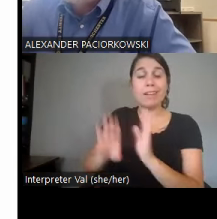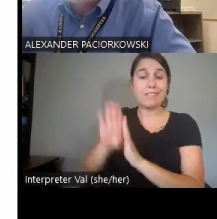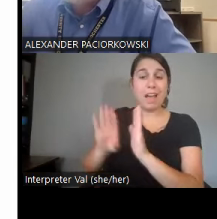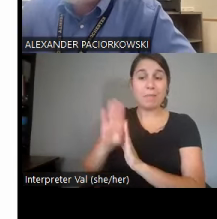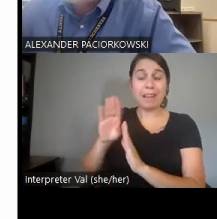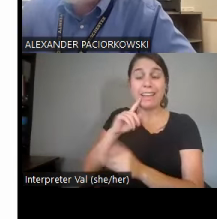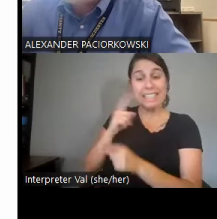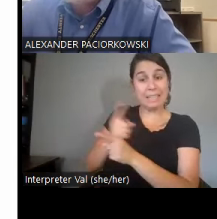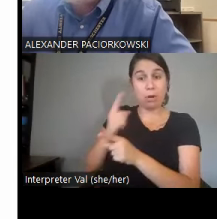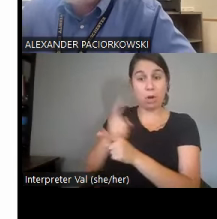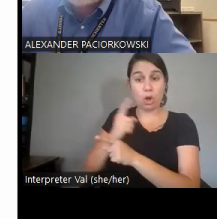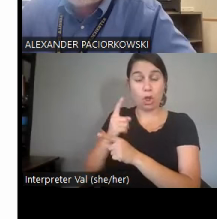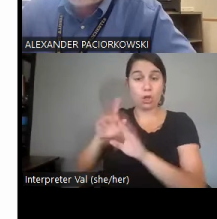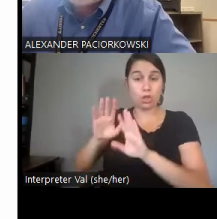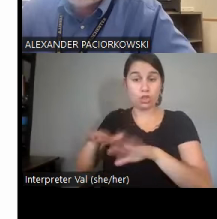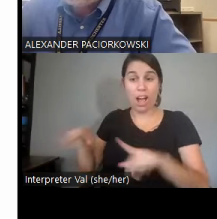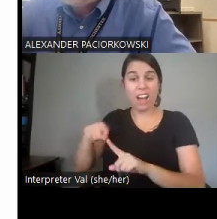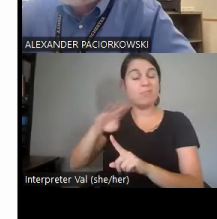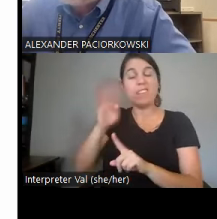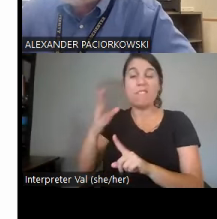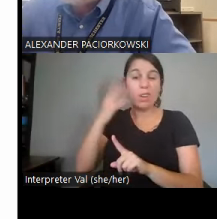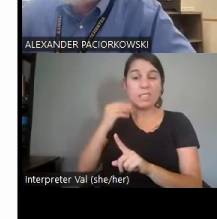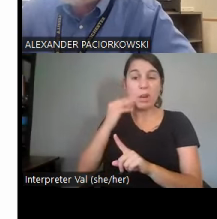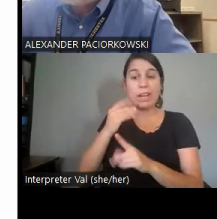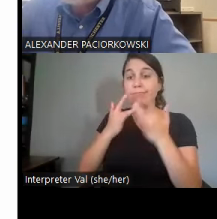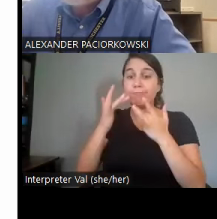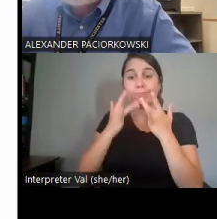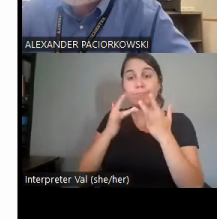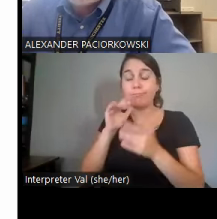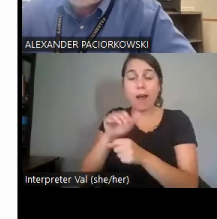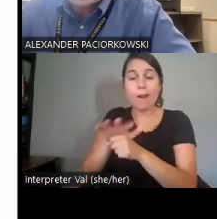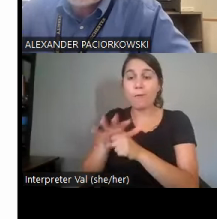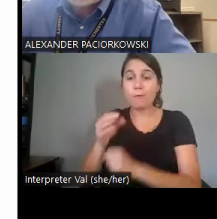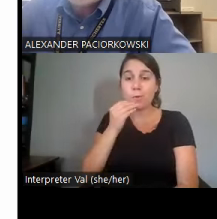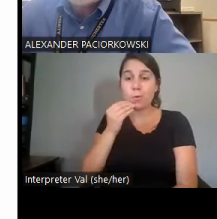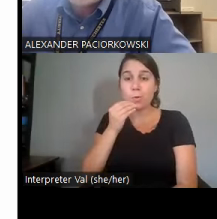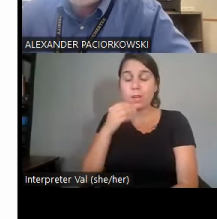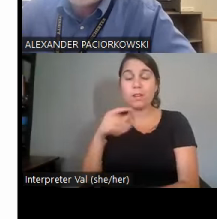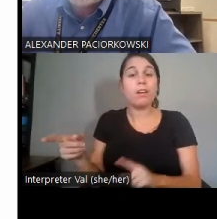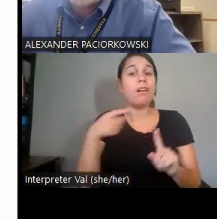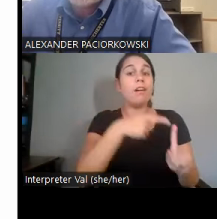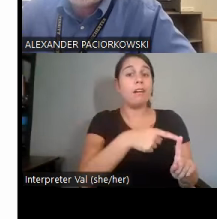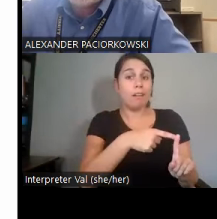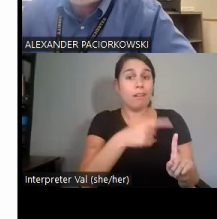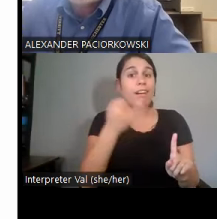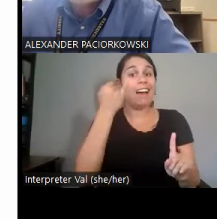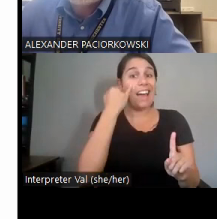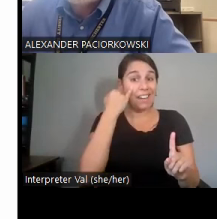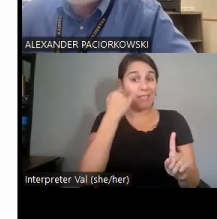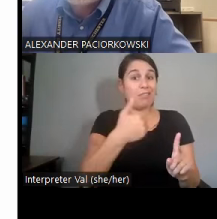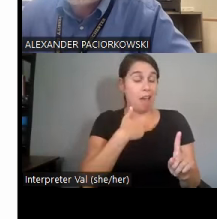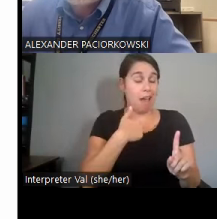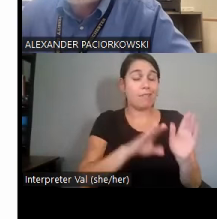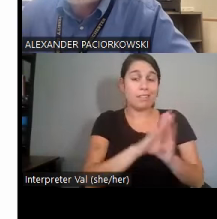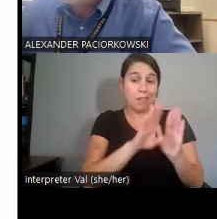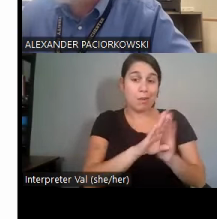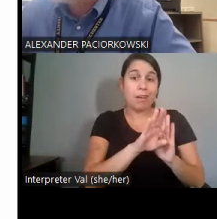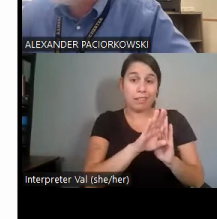have never experienced a lack of food, whereas that number is only 78% if they're raising a